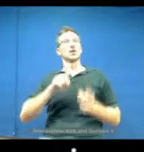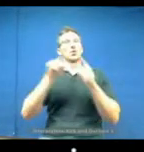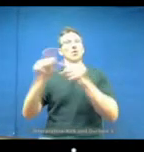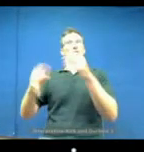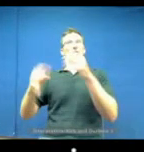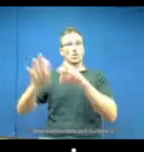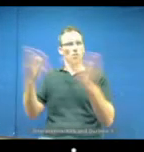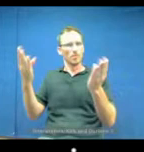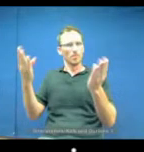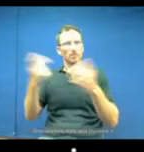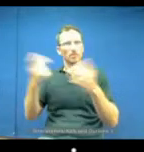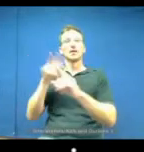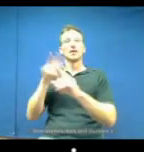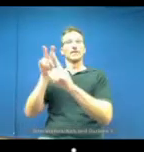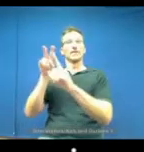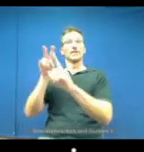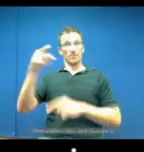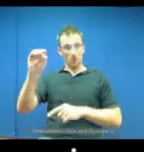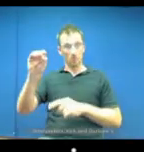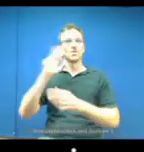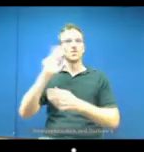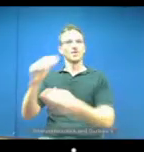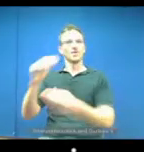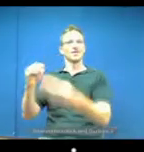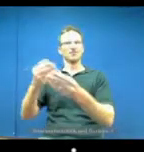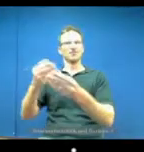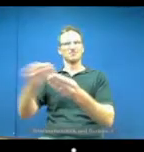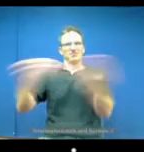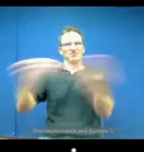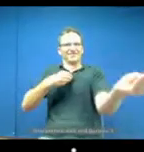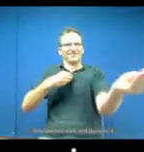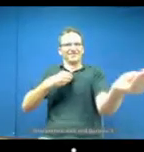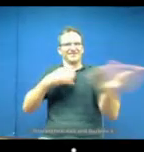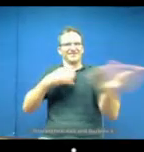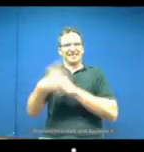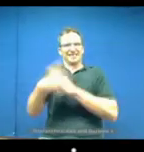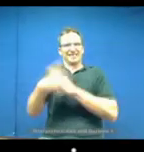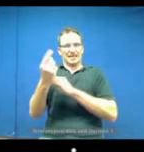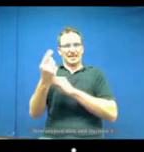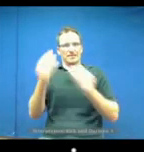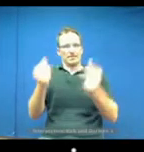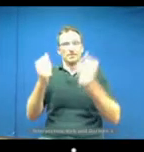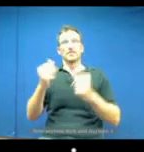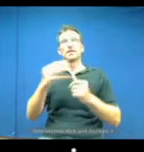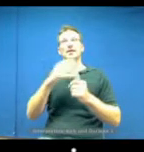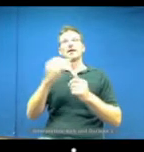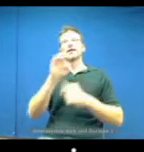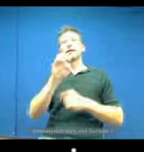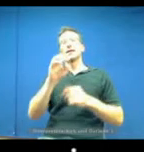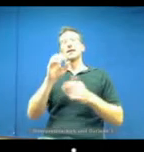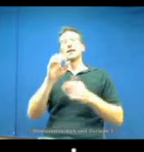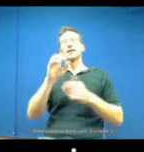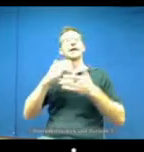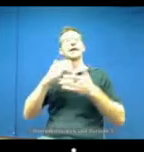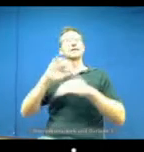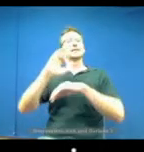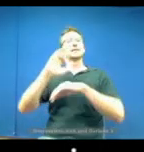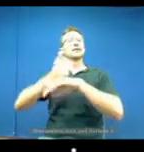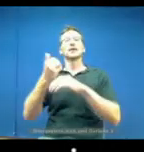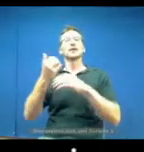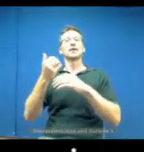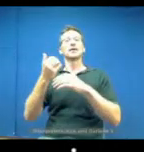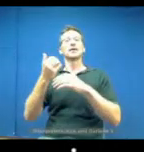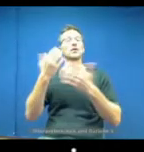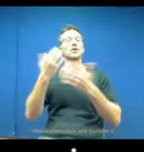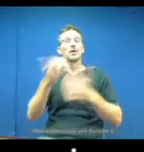order, and they issue it on the same day. It's issued ex parte, which means the abuser's not present, and there's